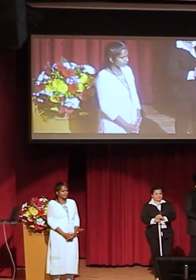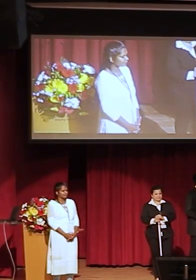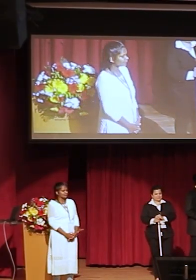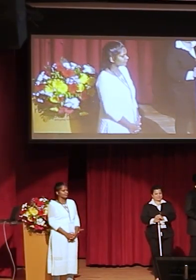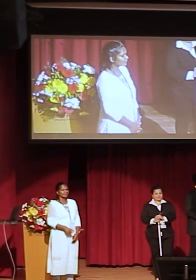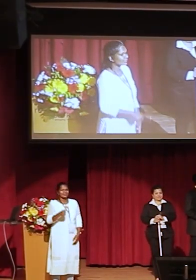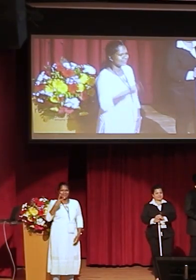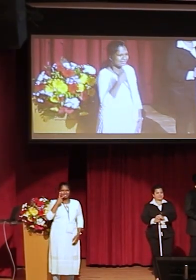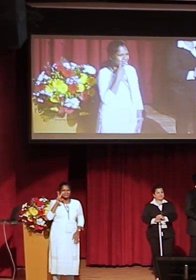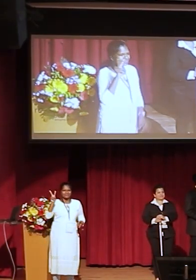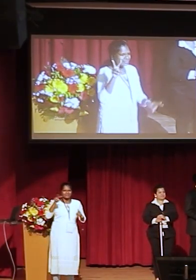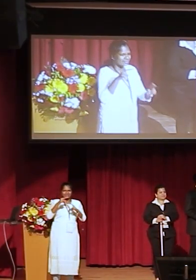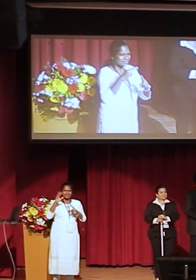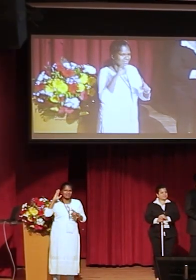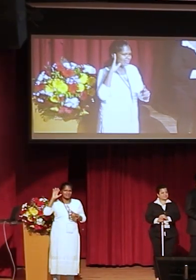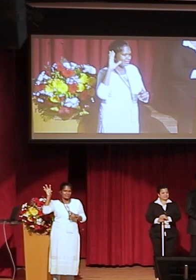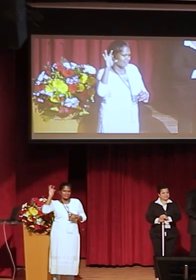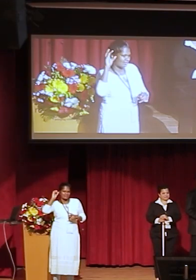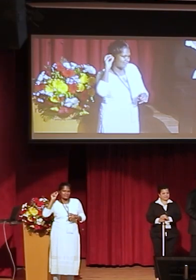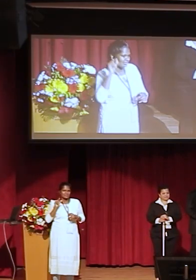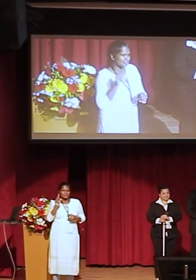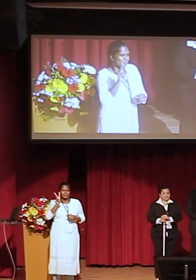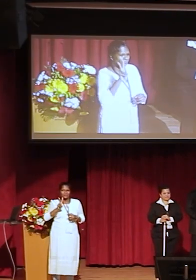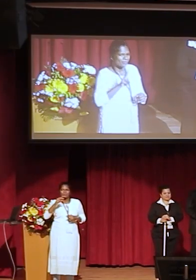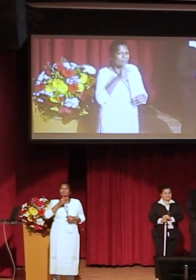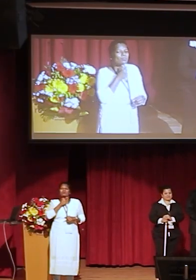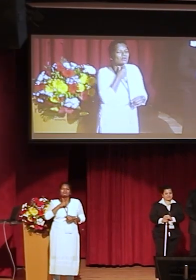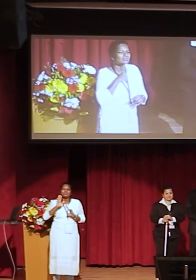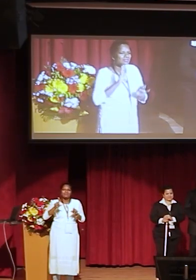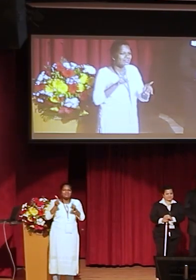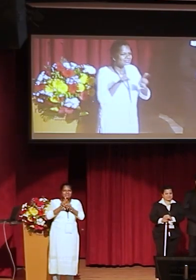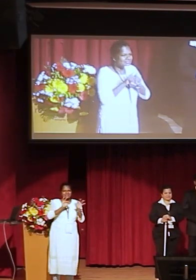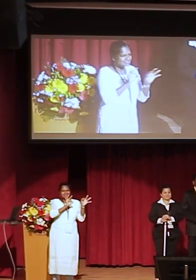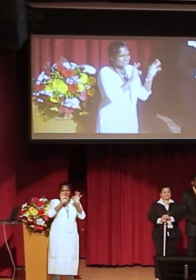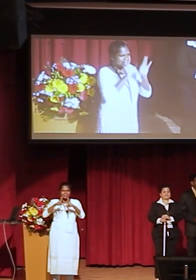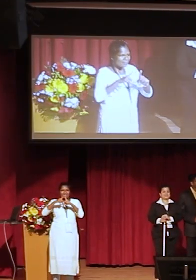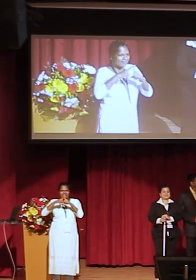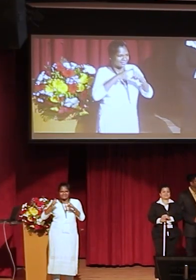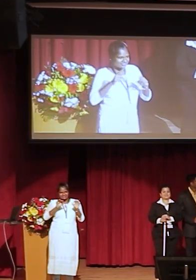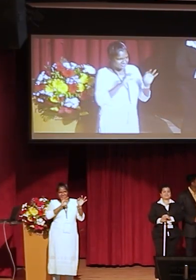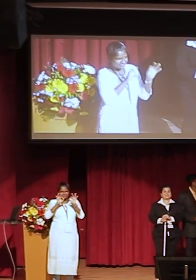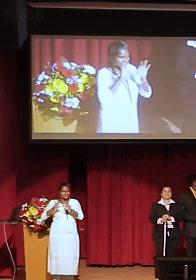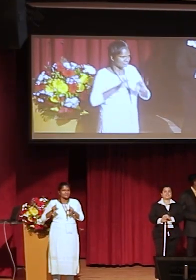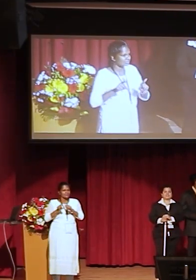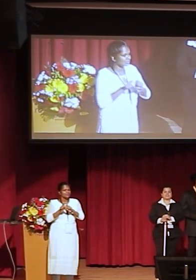So you heard, even the Hindi voice was very clear, just like English.